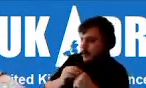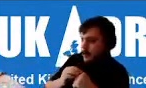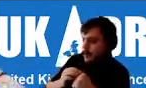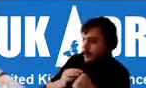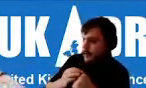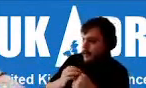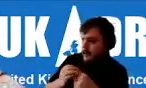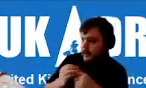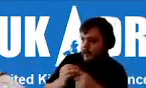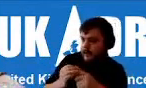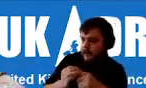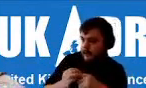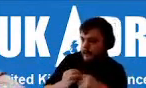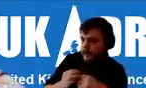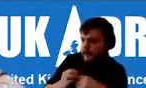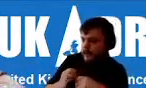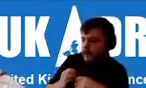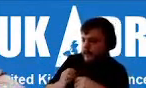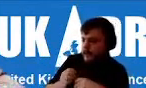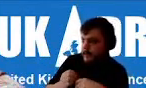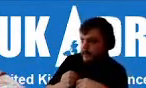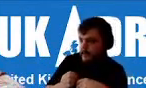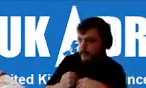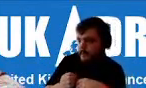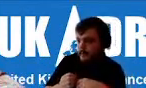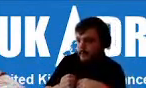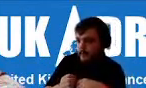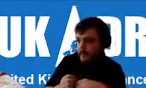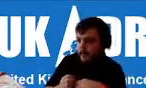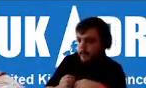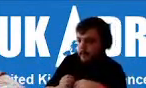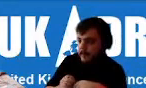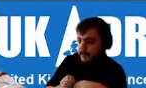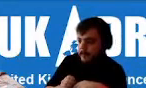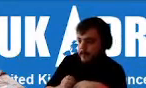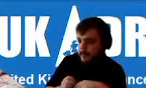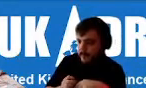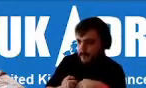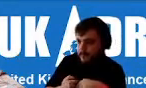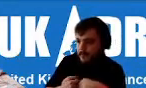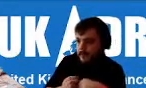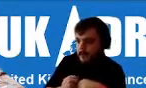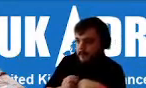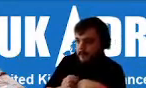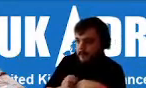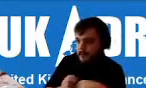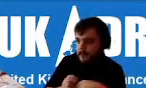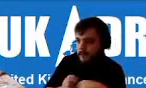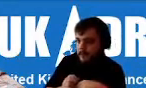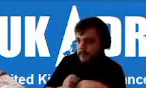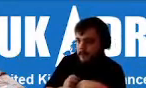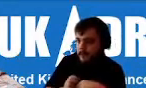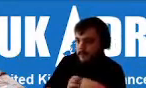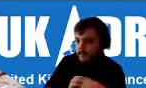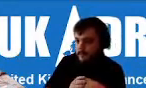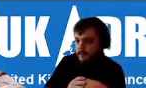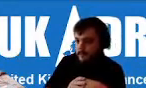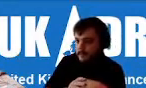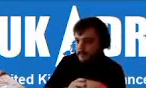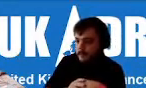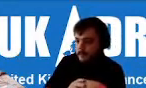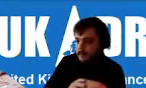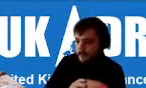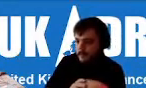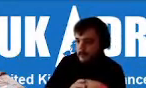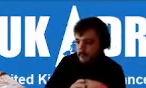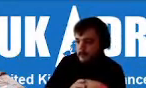Well, I think I have a fairly good handle on where it is going, at least in terms of research, because I founded and I edit